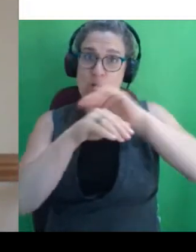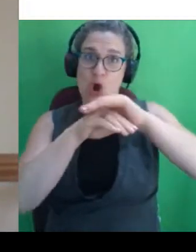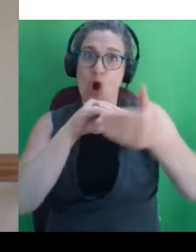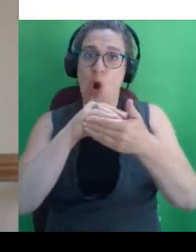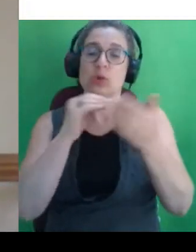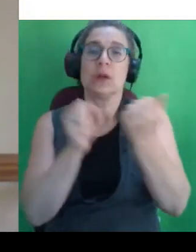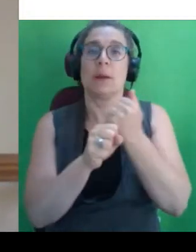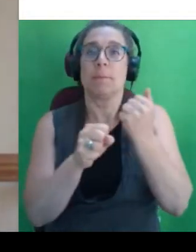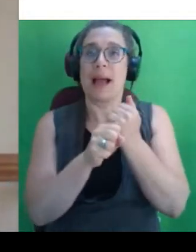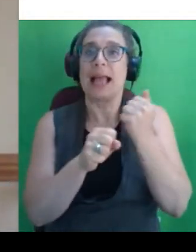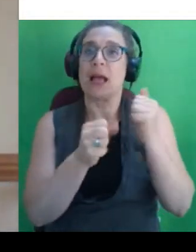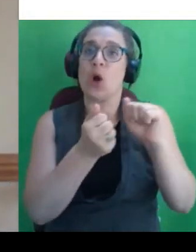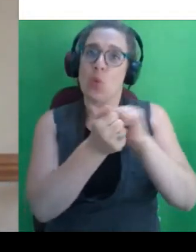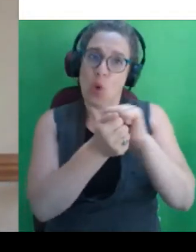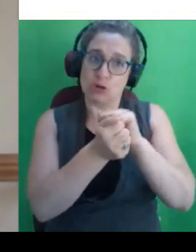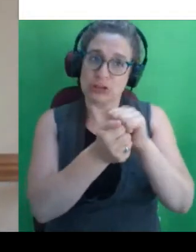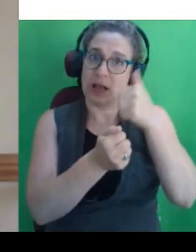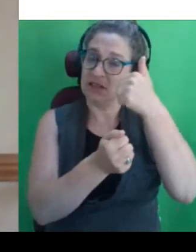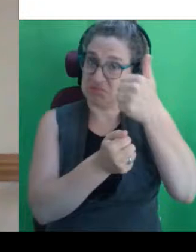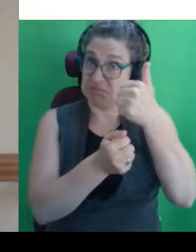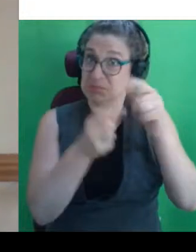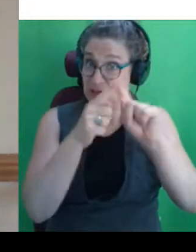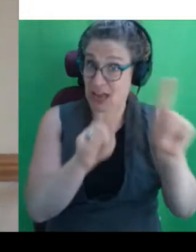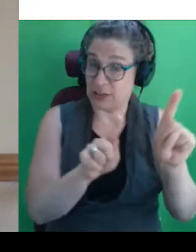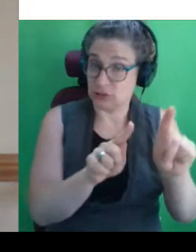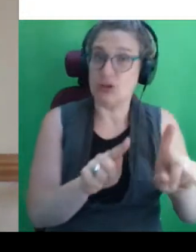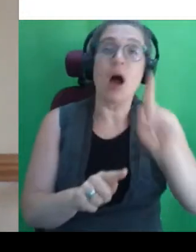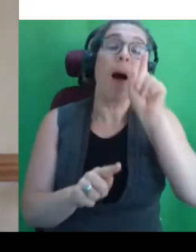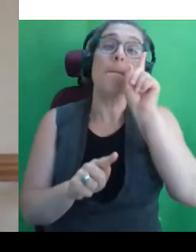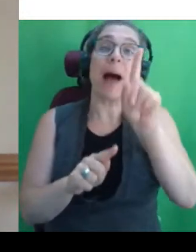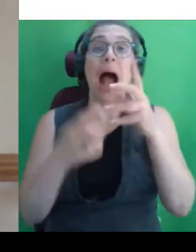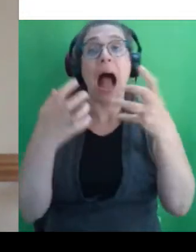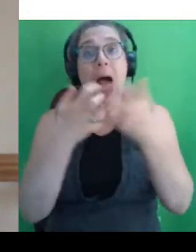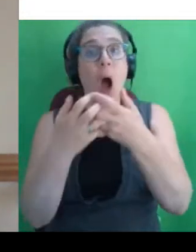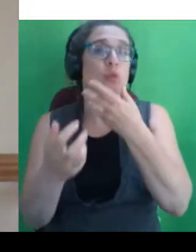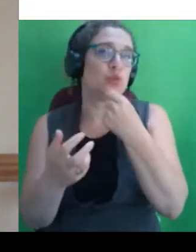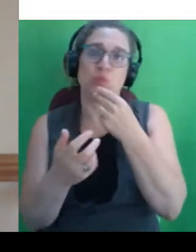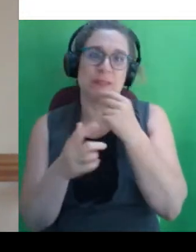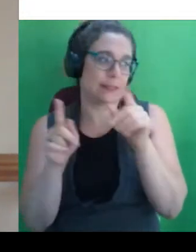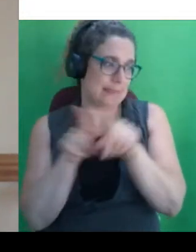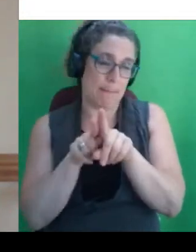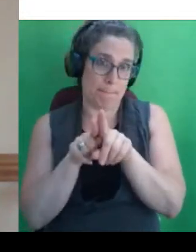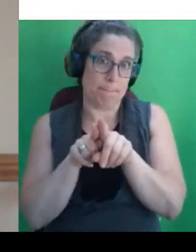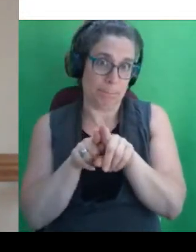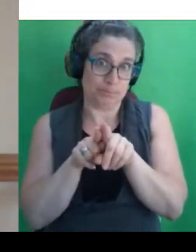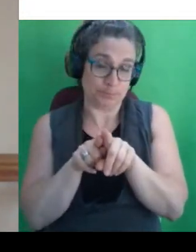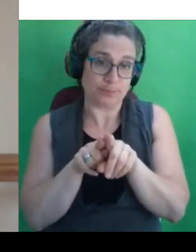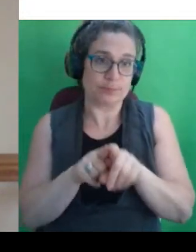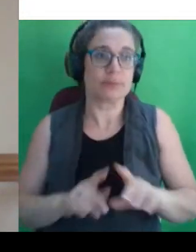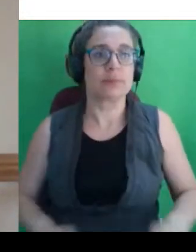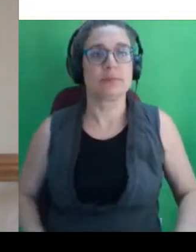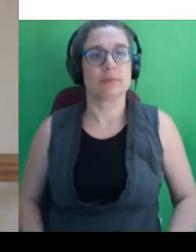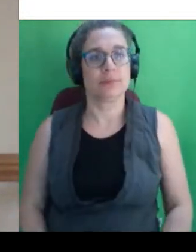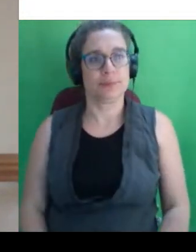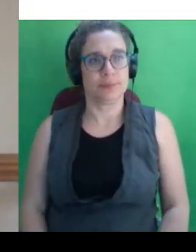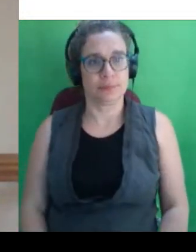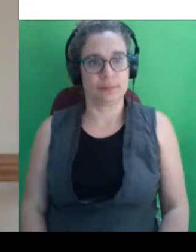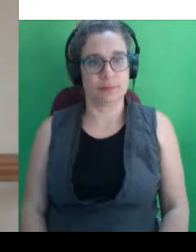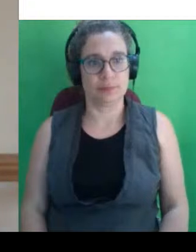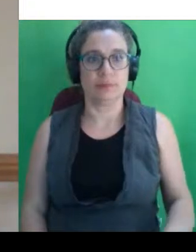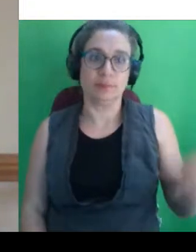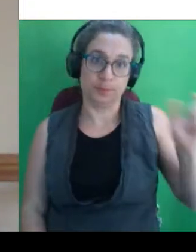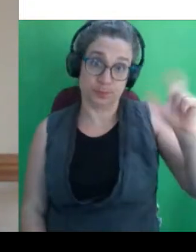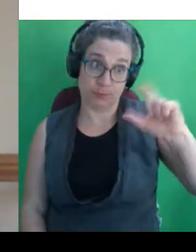not technique. So first things first, we need to shake the inhaler